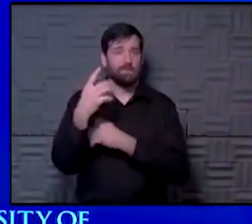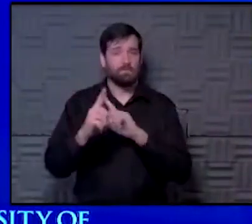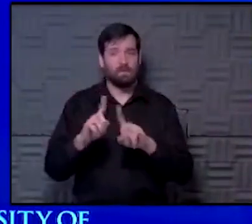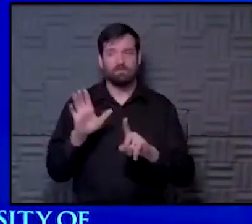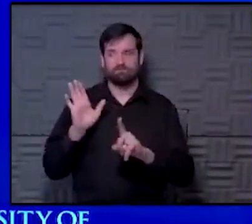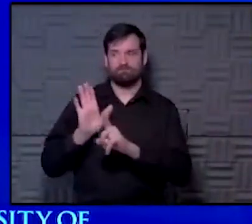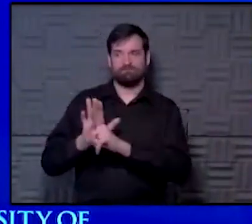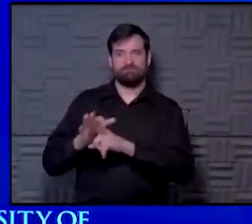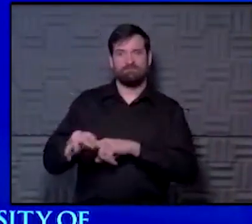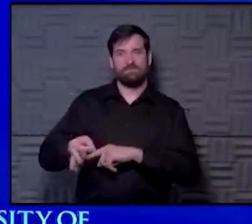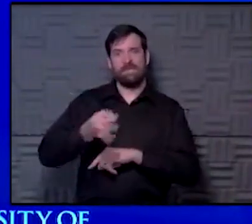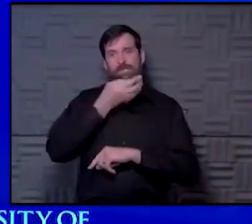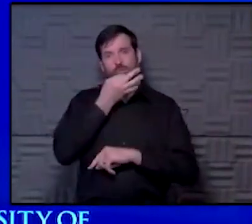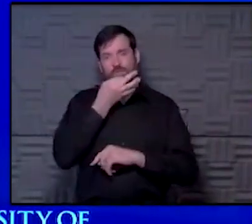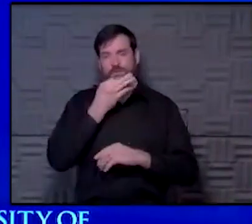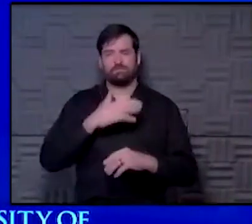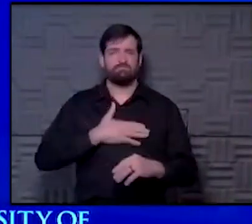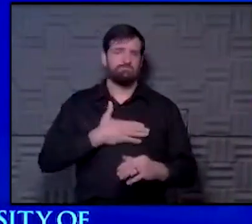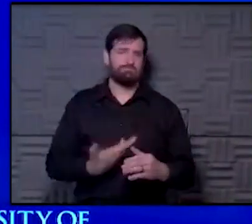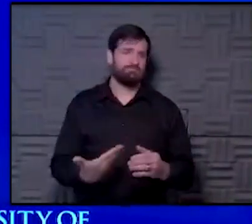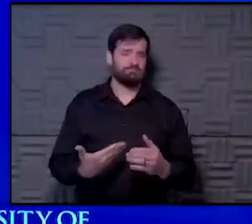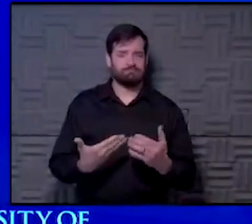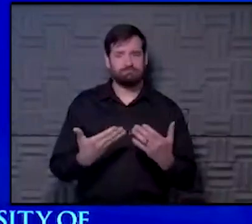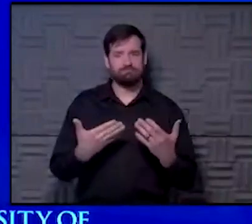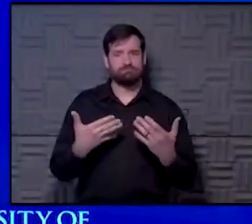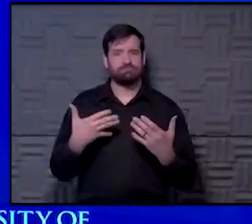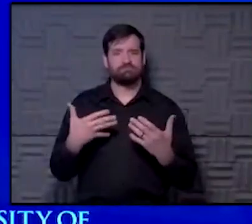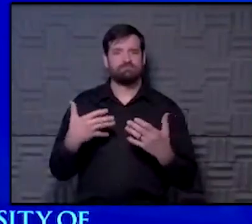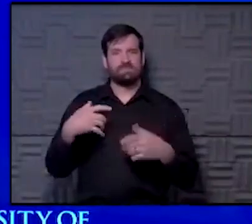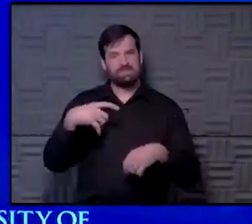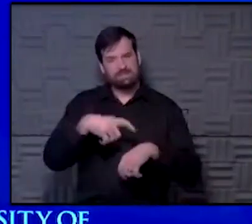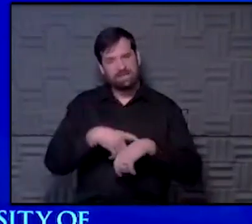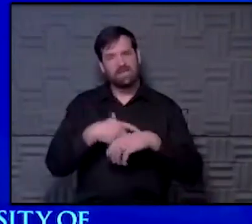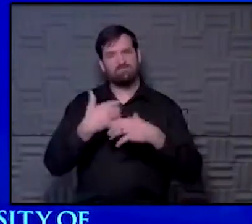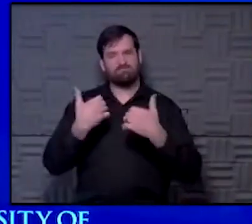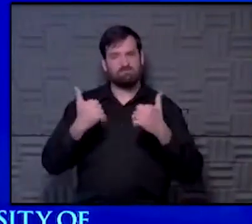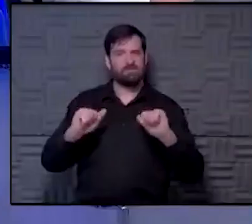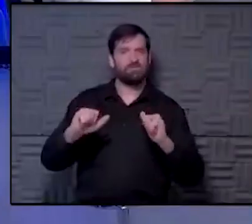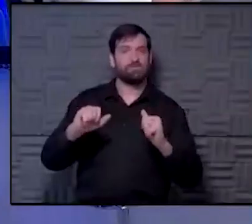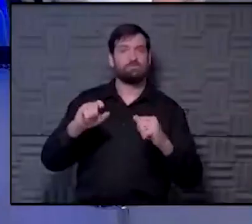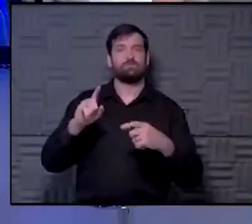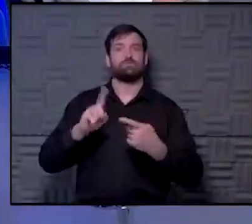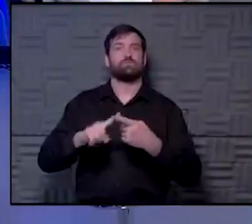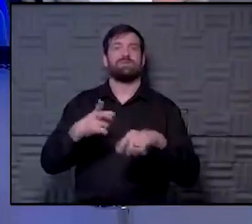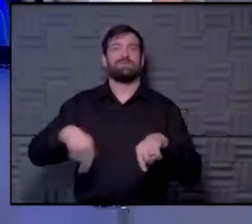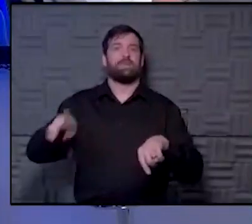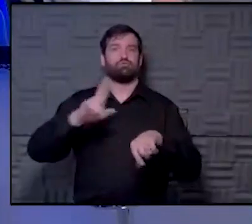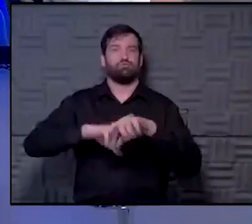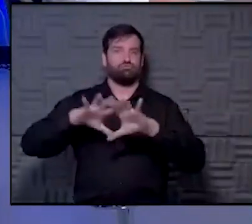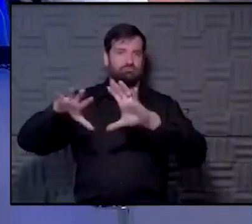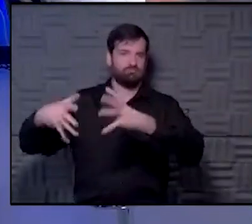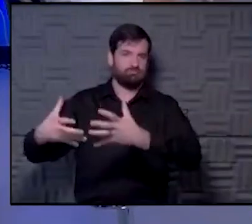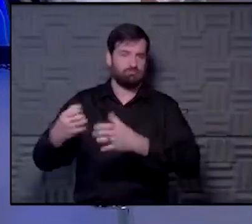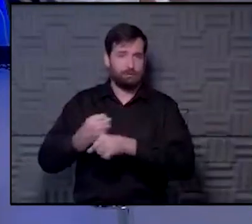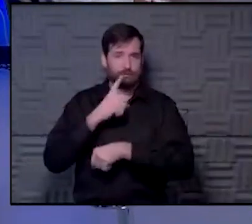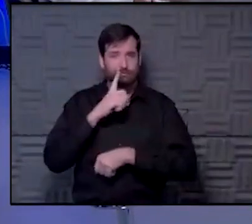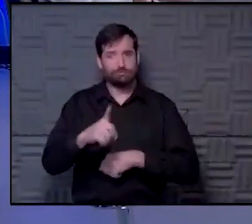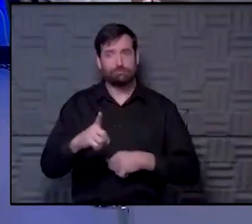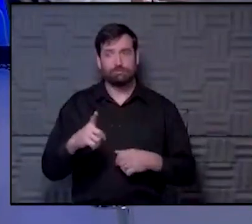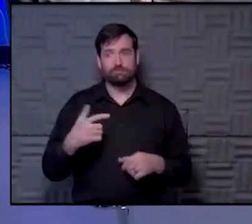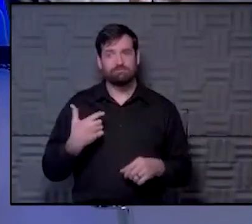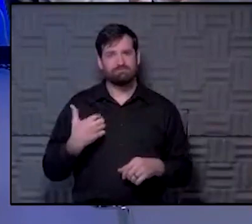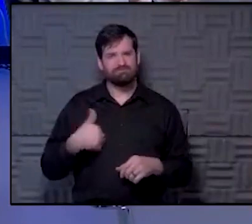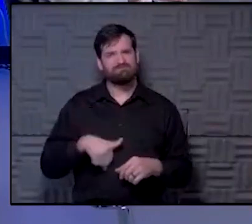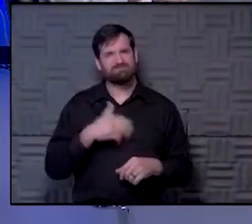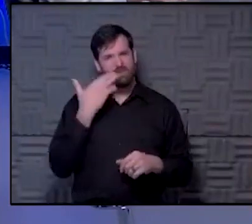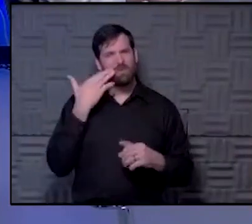his expertise and willingness to commit time and effort at the national level to make sure that that we